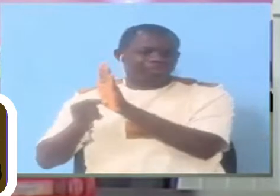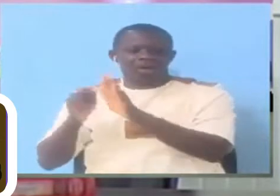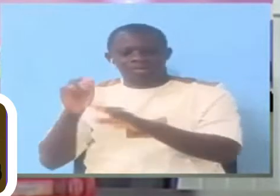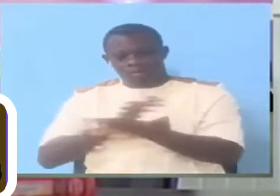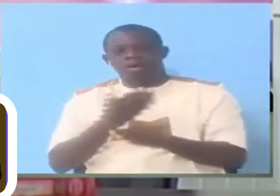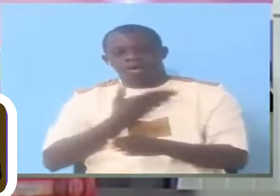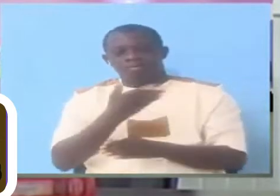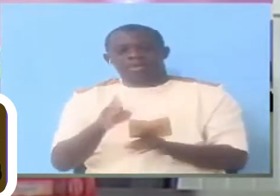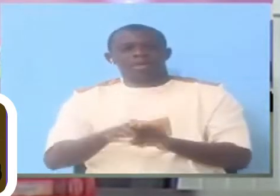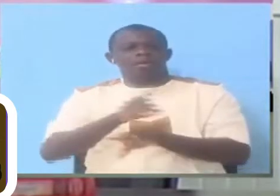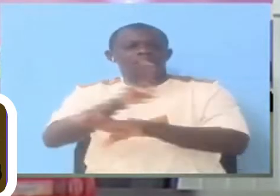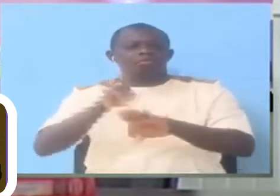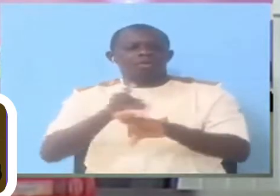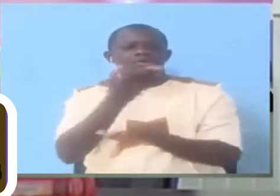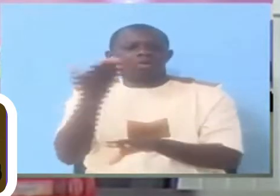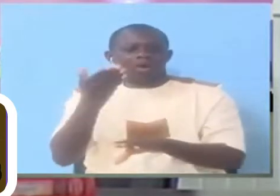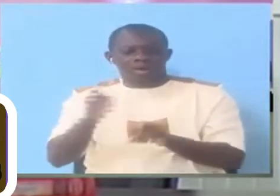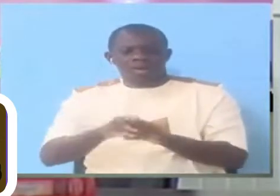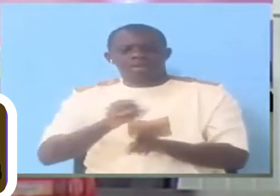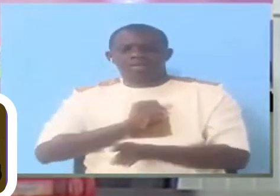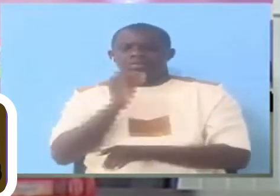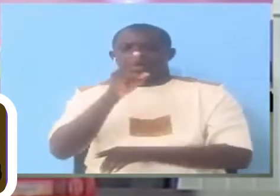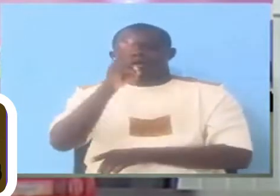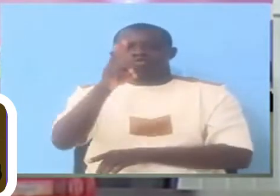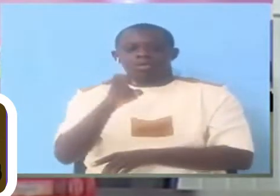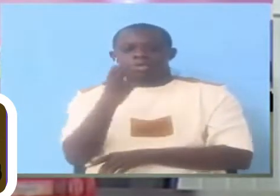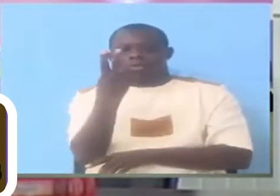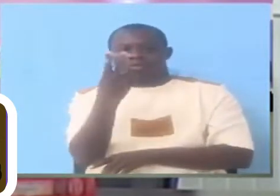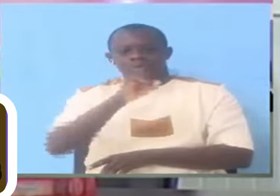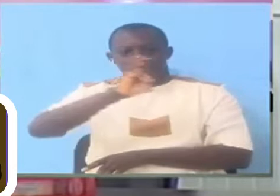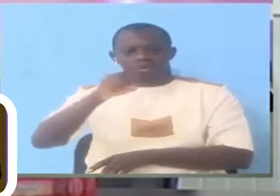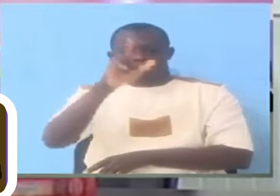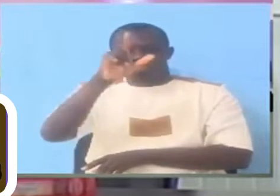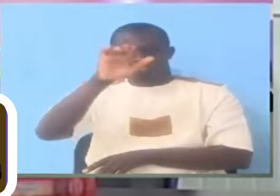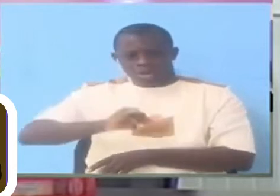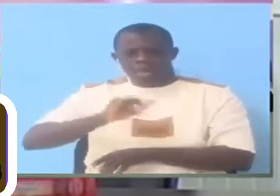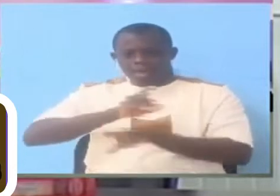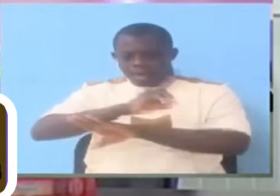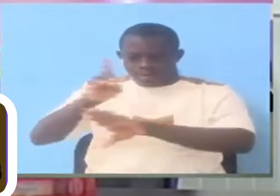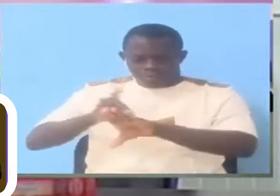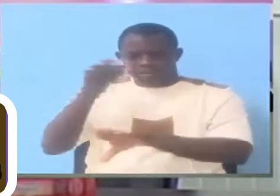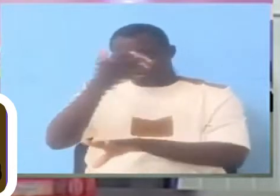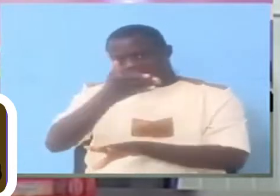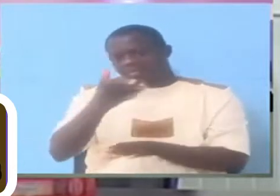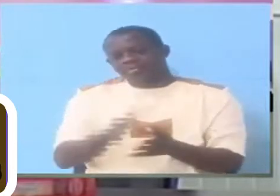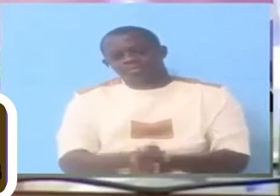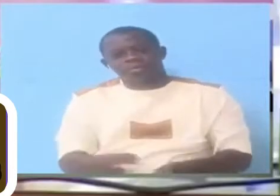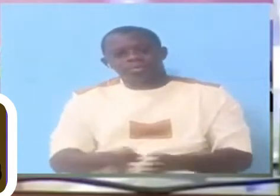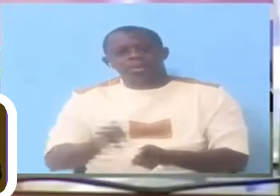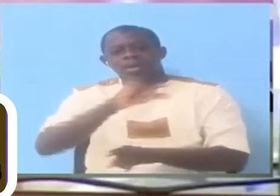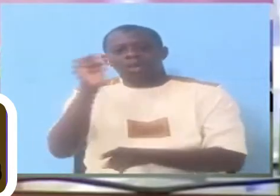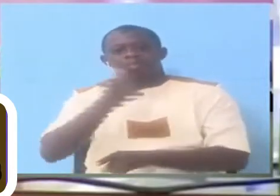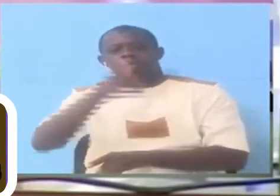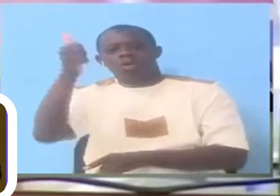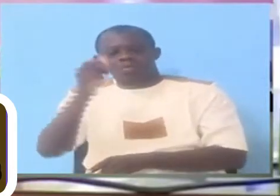Where about? At the 22nd July Square. Ci baye bu nekké ci bañu ñu xamé ko 22nd July Square. Otherwise known